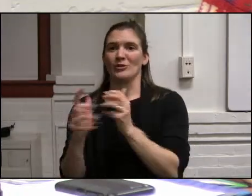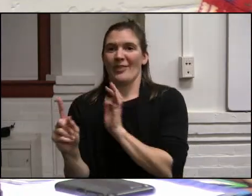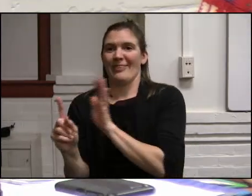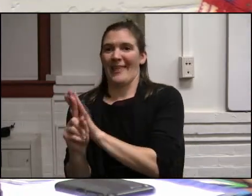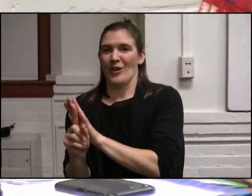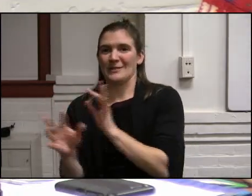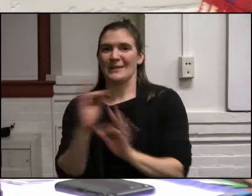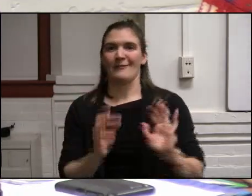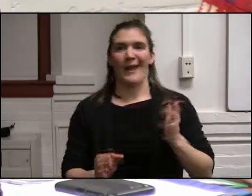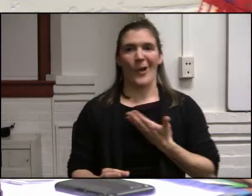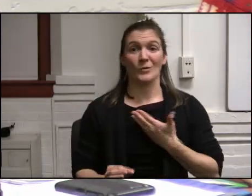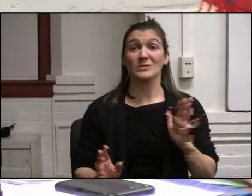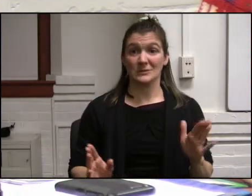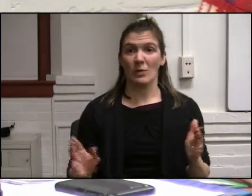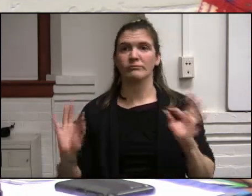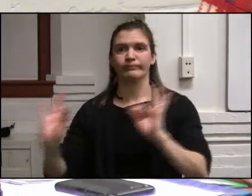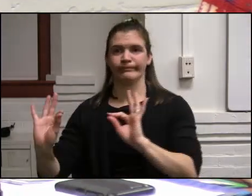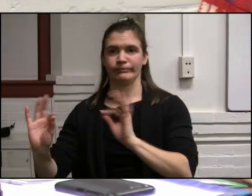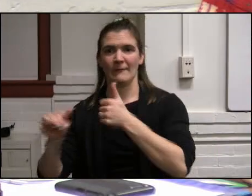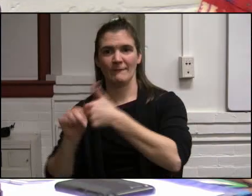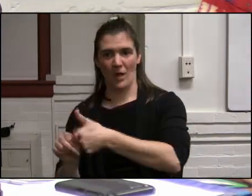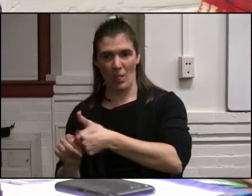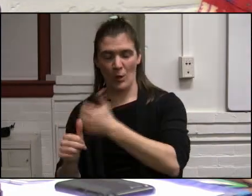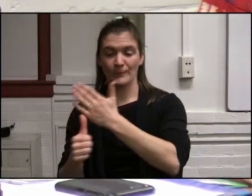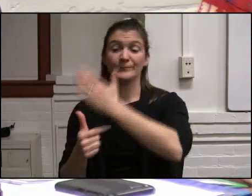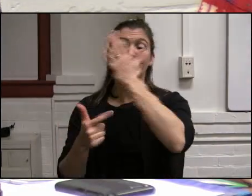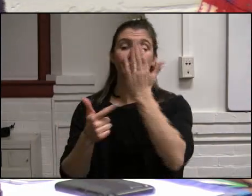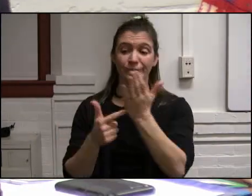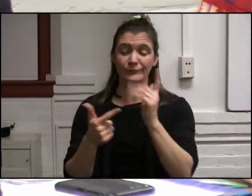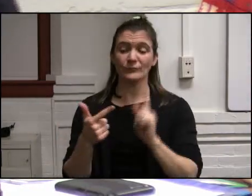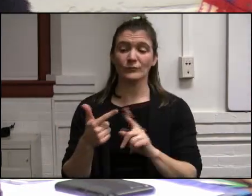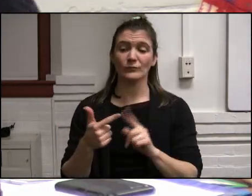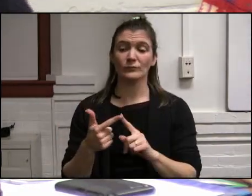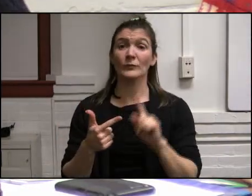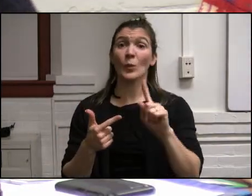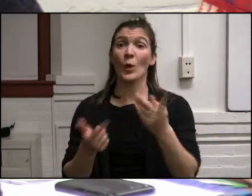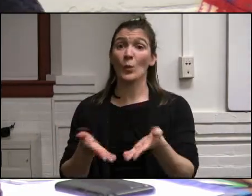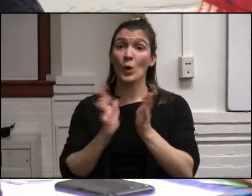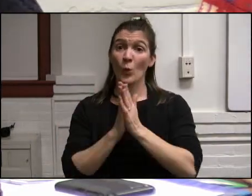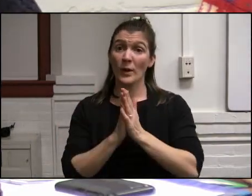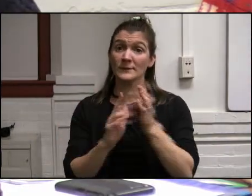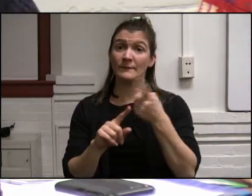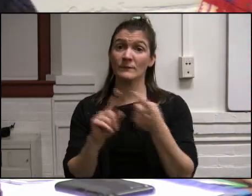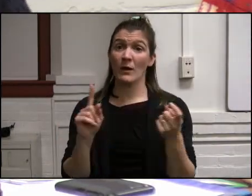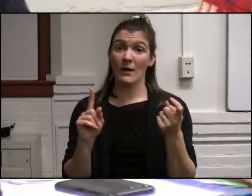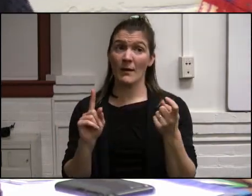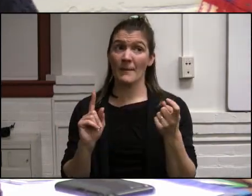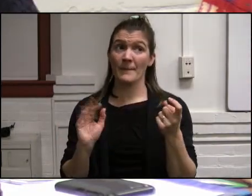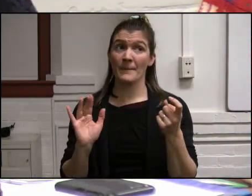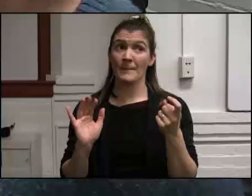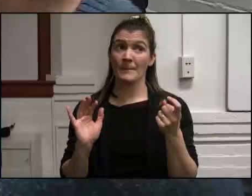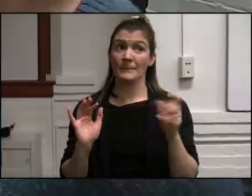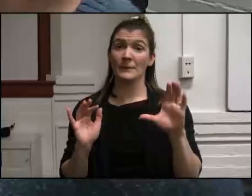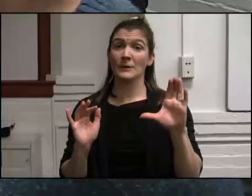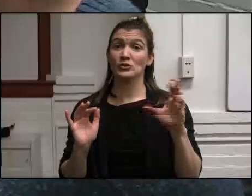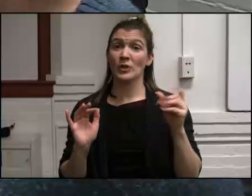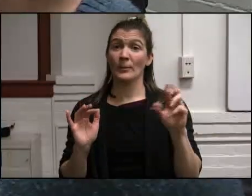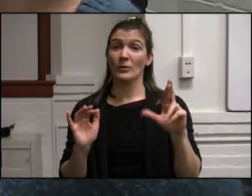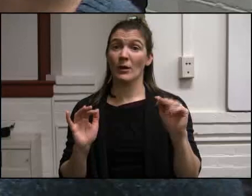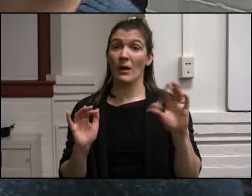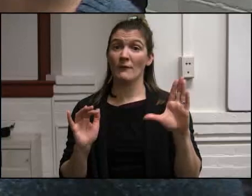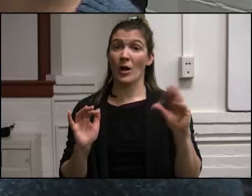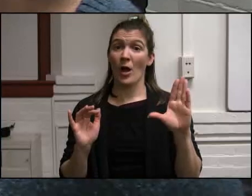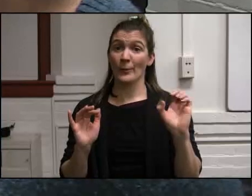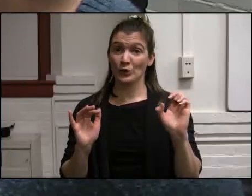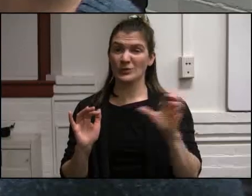the Human Services Committee's recommendation. And you also heard a request from the Chamber of Commerce and